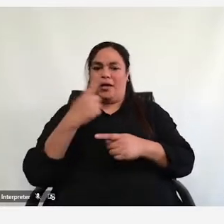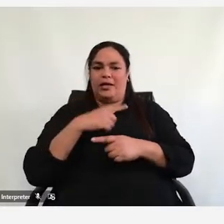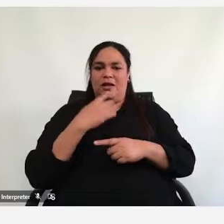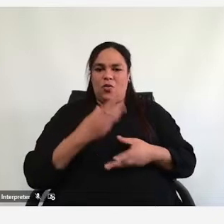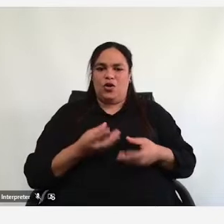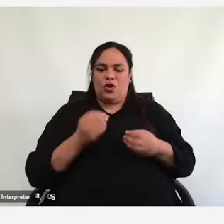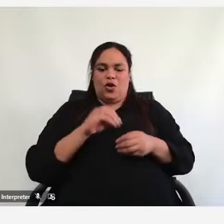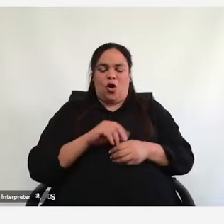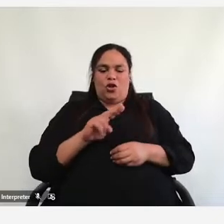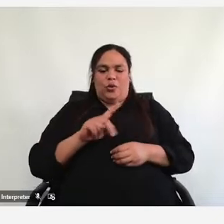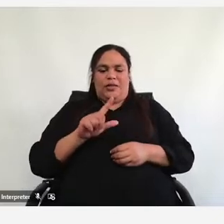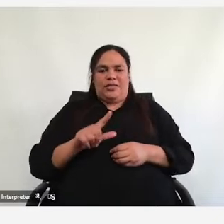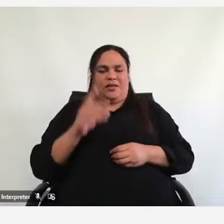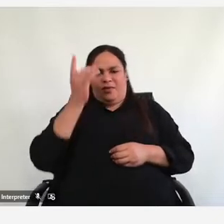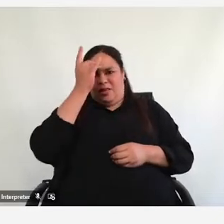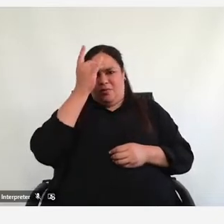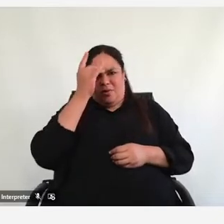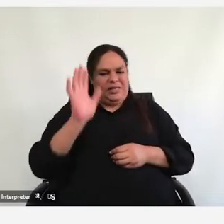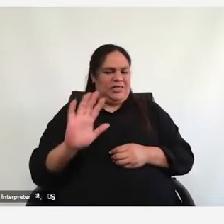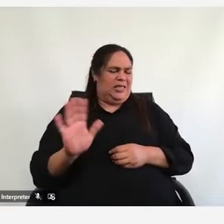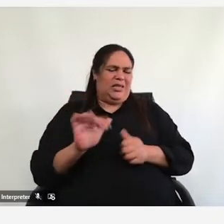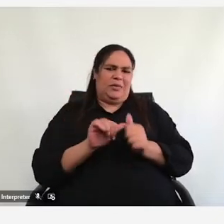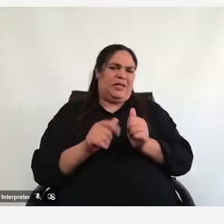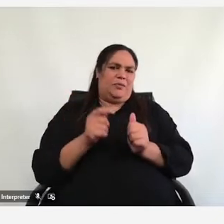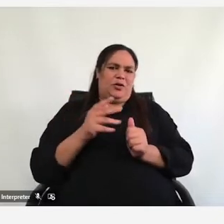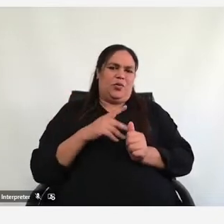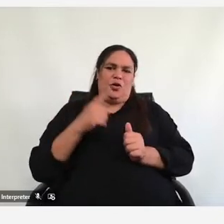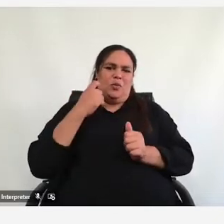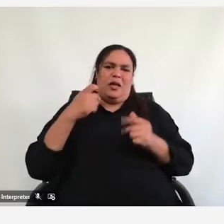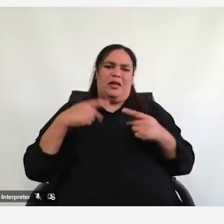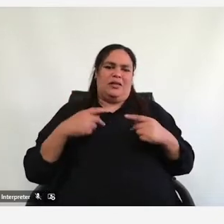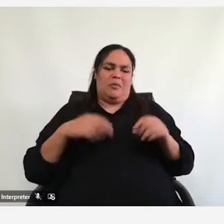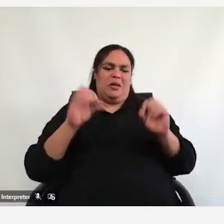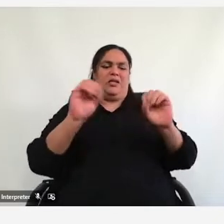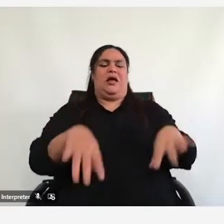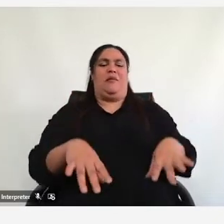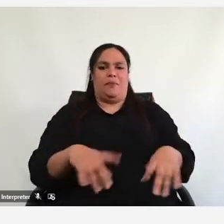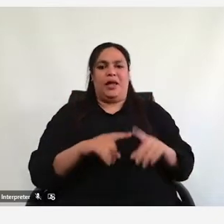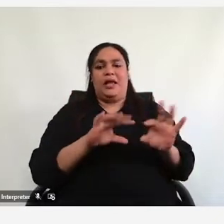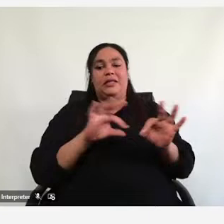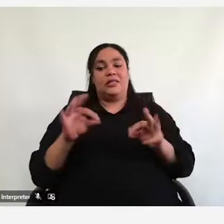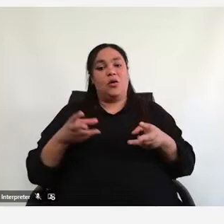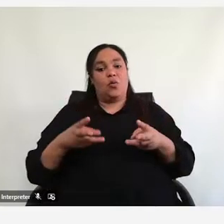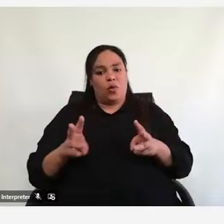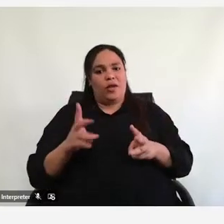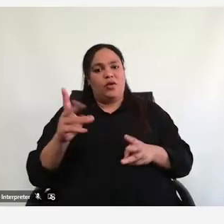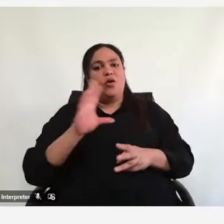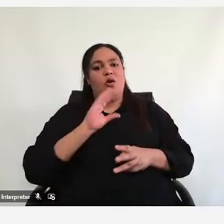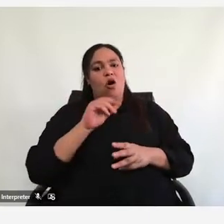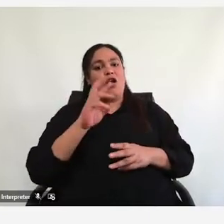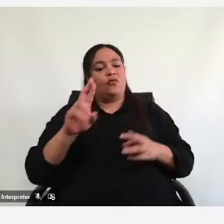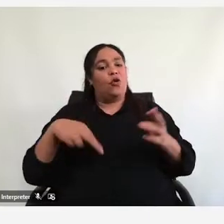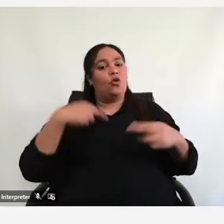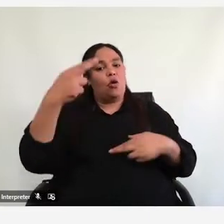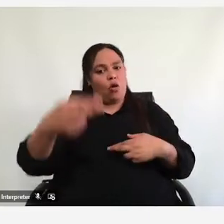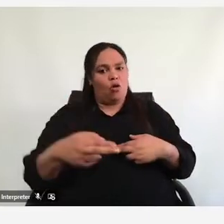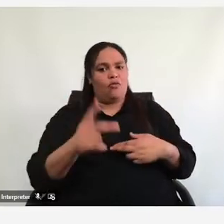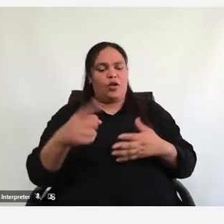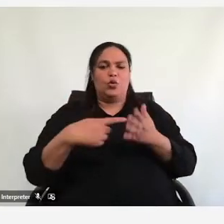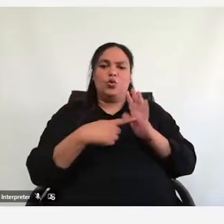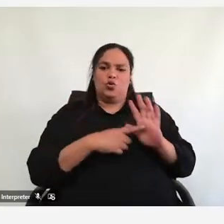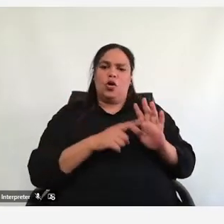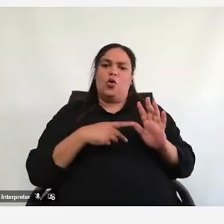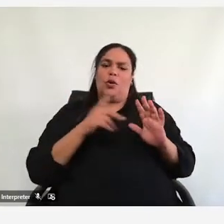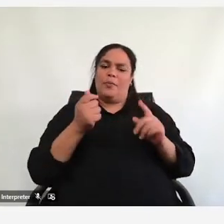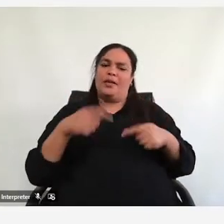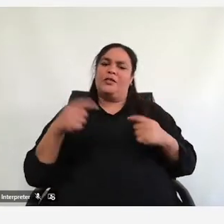the 27th of March? Niaman, Deputy Speaker, we don't believe in fiscal dumping. And in those cases, you ask for a rollover and you show that we are going to spend